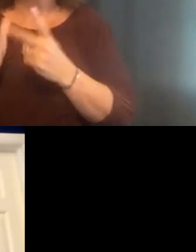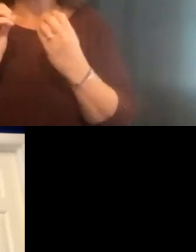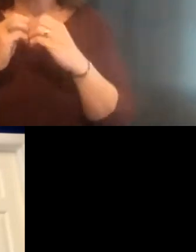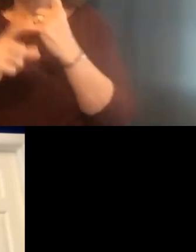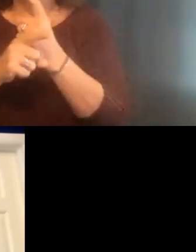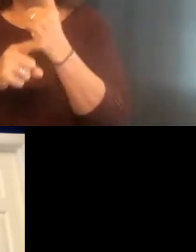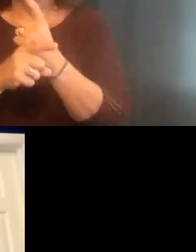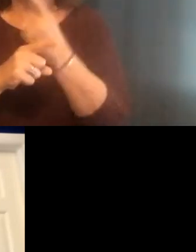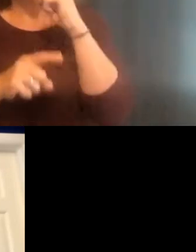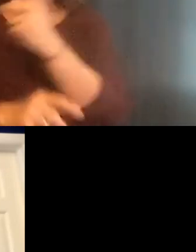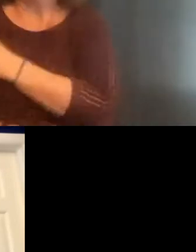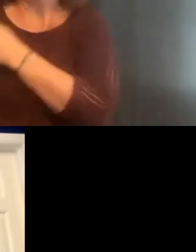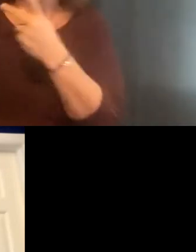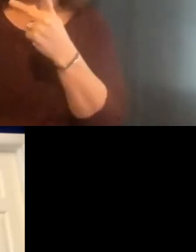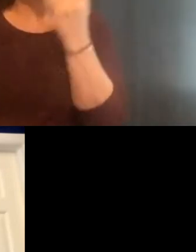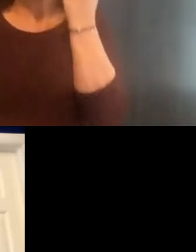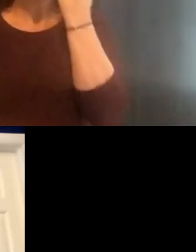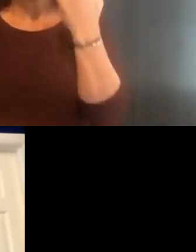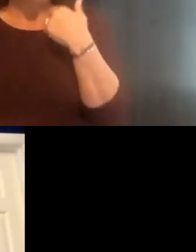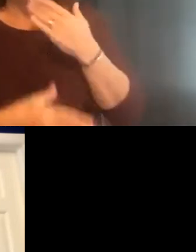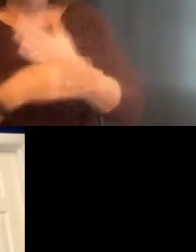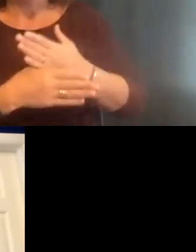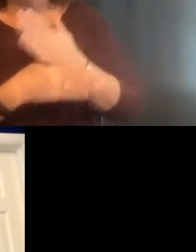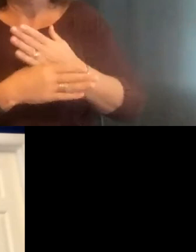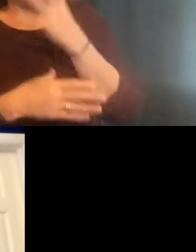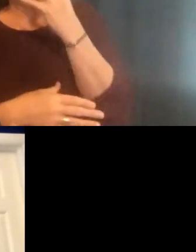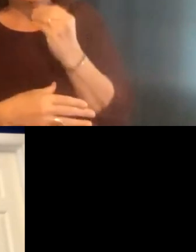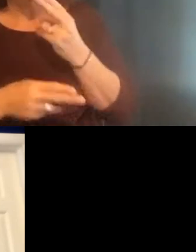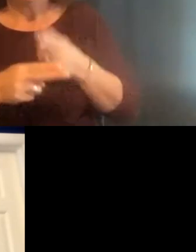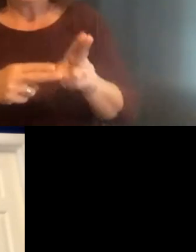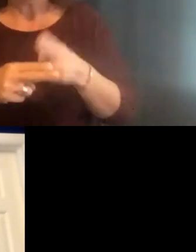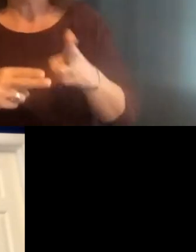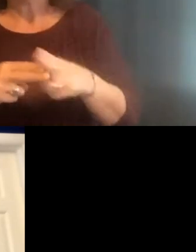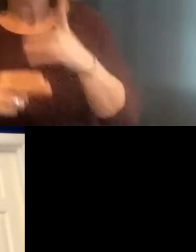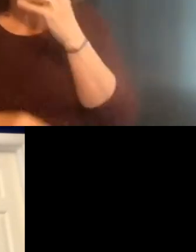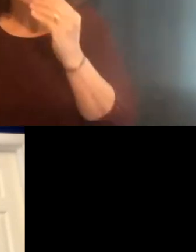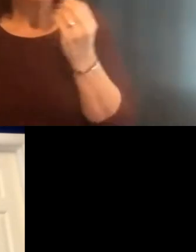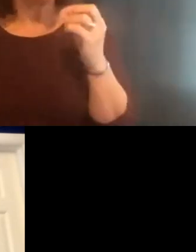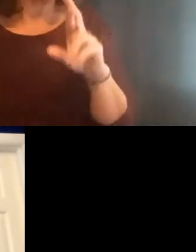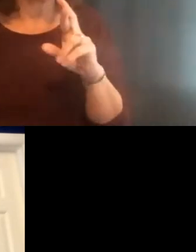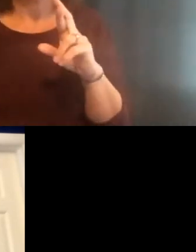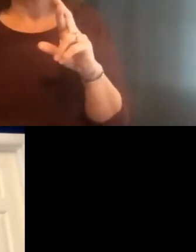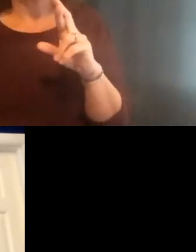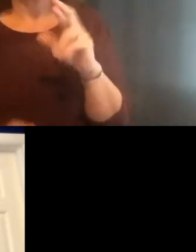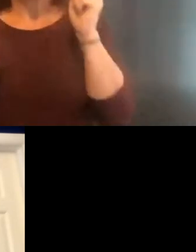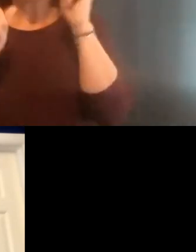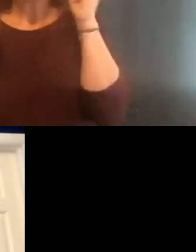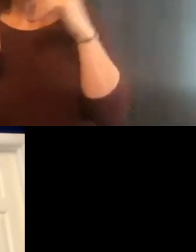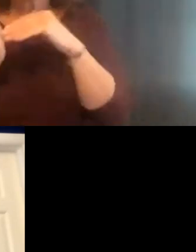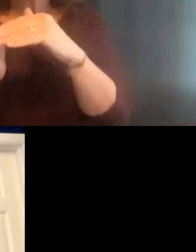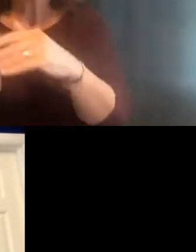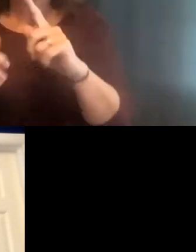appropriate for patients who have disturbed sleep, like short sleep or a lot of awakenings, but don't